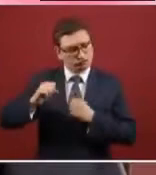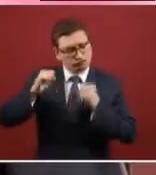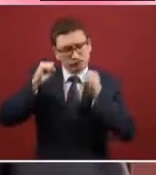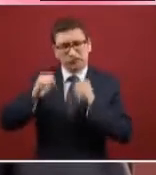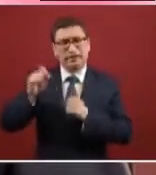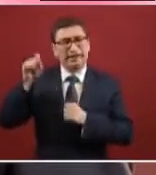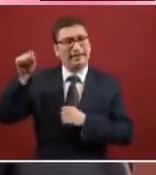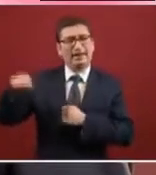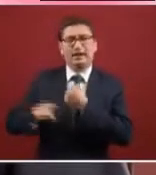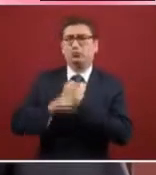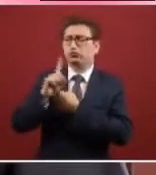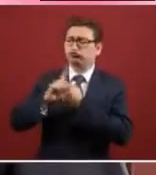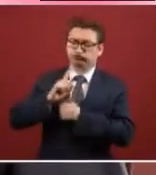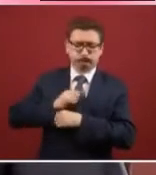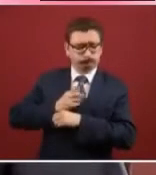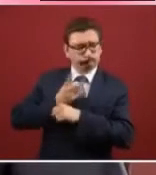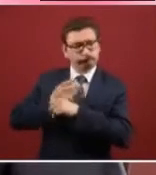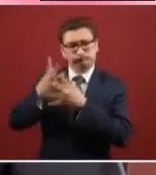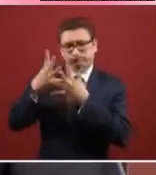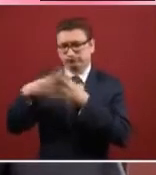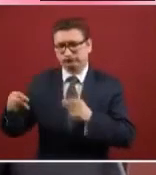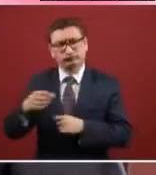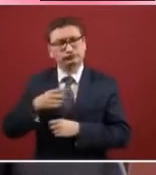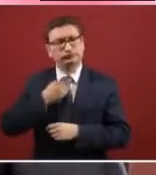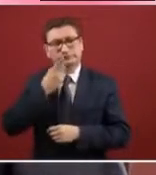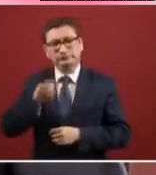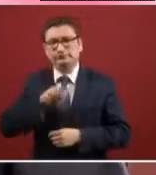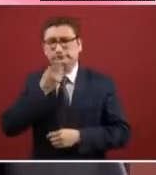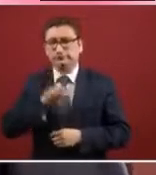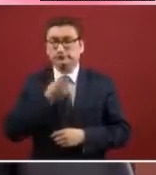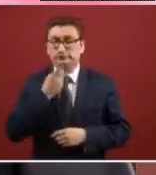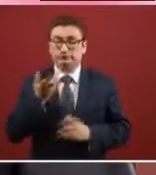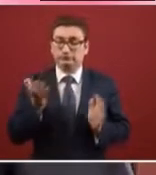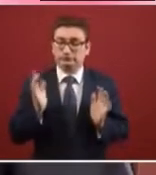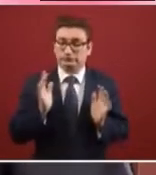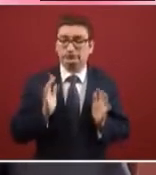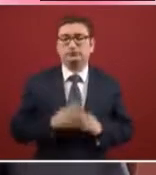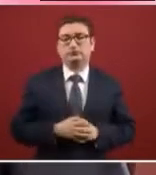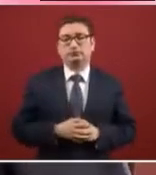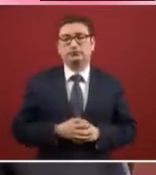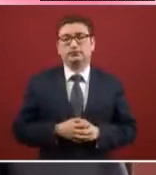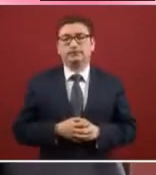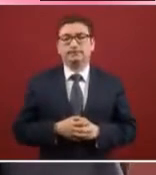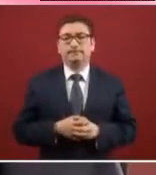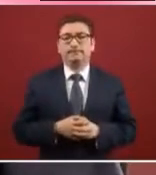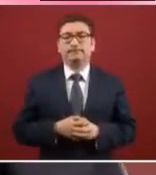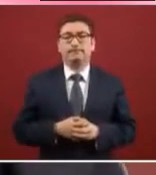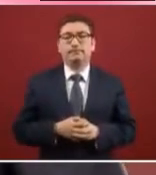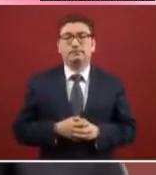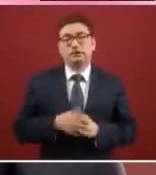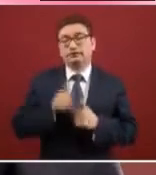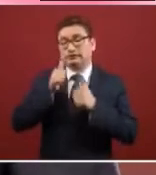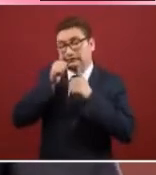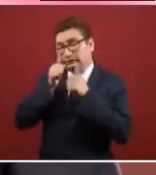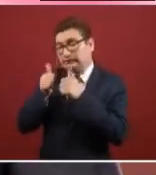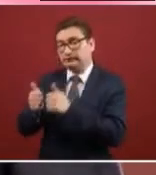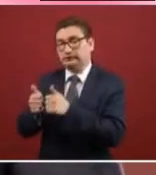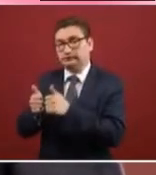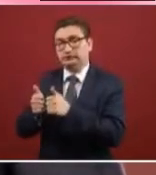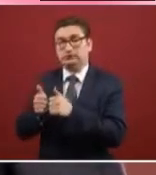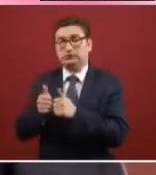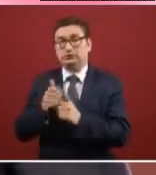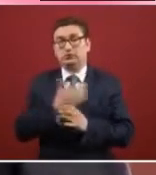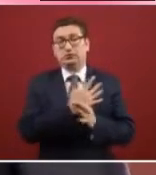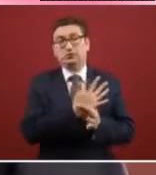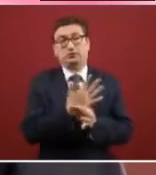problema. They would say they were going to resolve the problem. Que se iba a atender. That they would attend to it. Borrón